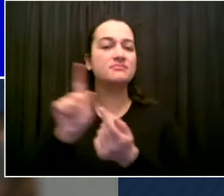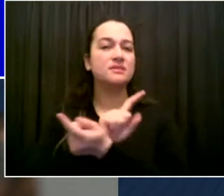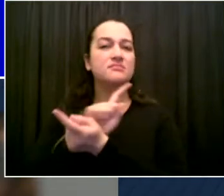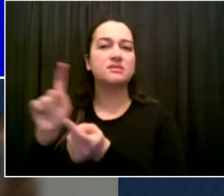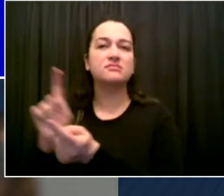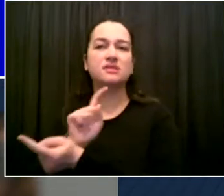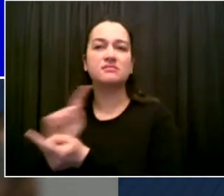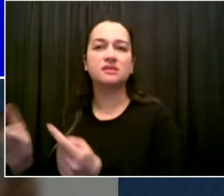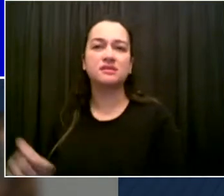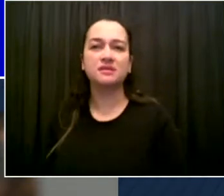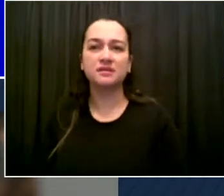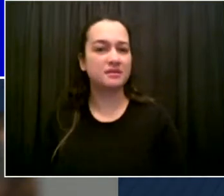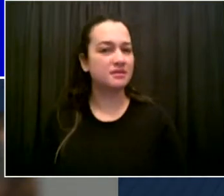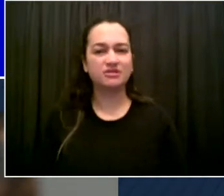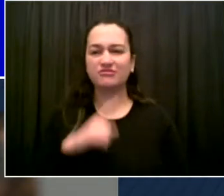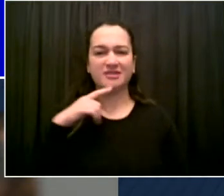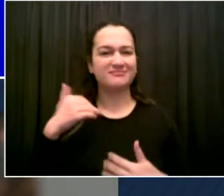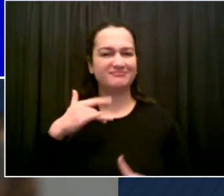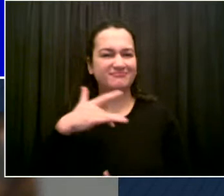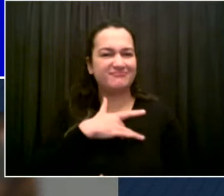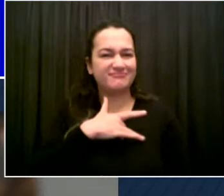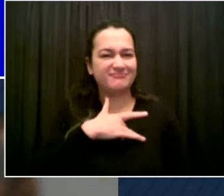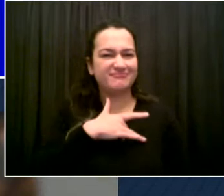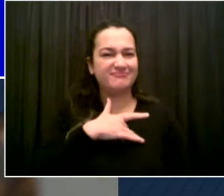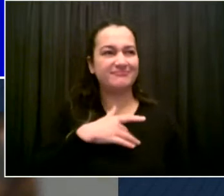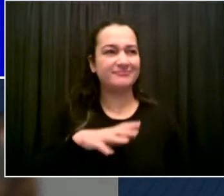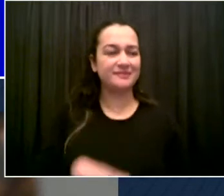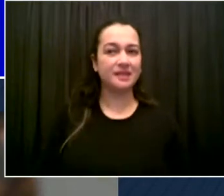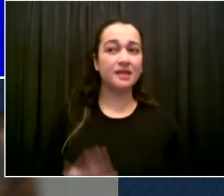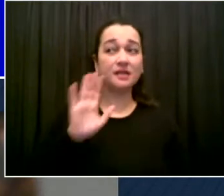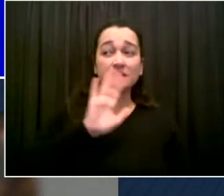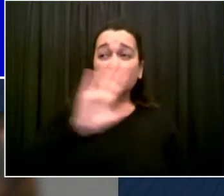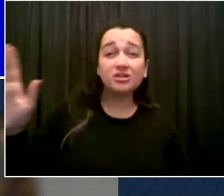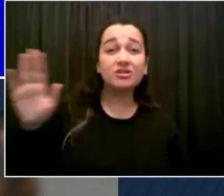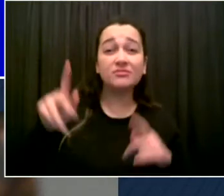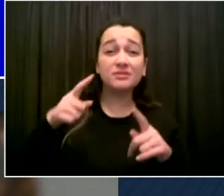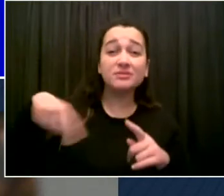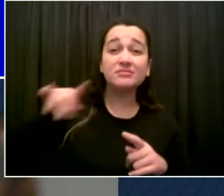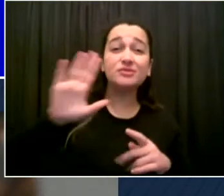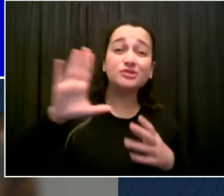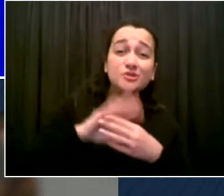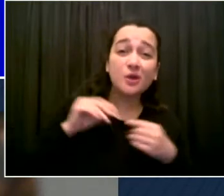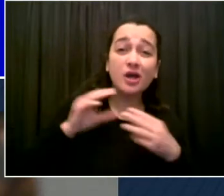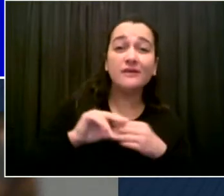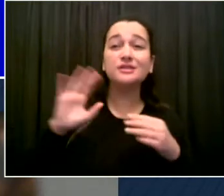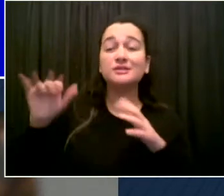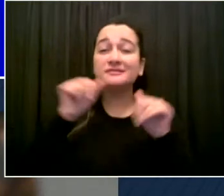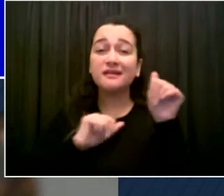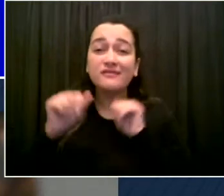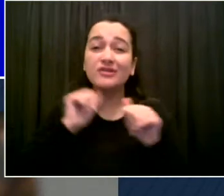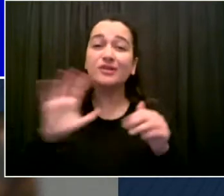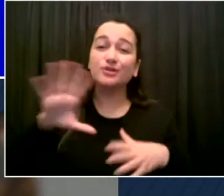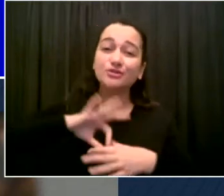very life-affirming to know folks that went through so much are here with us, alive, well, filled